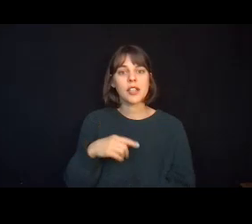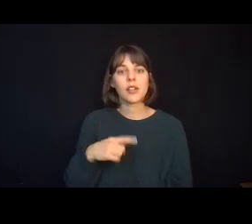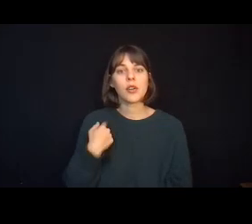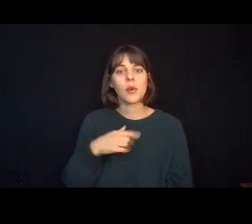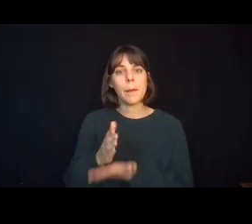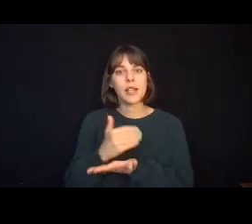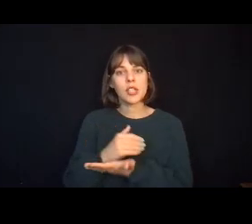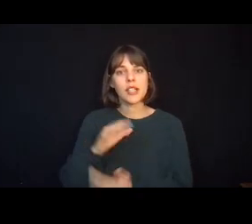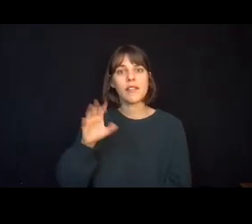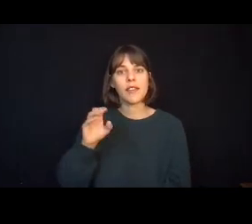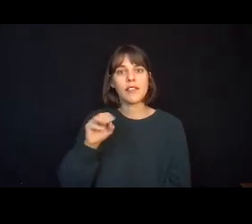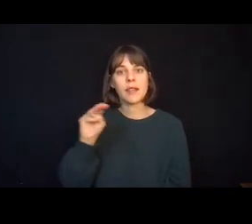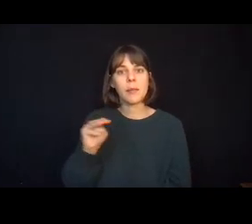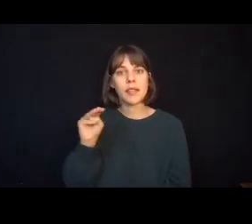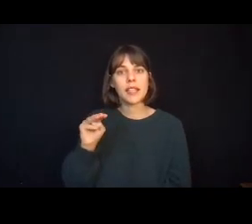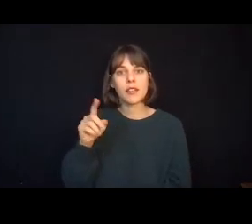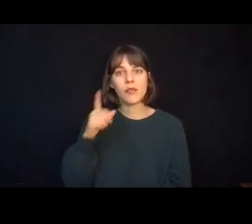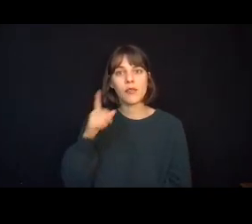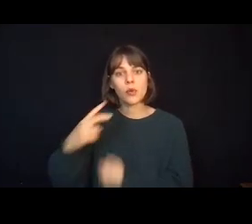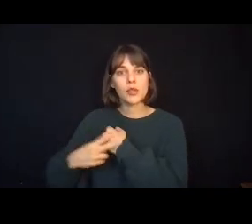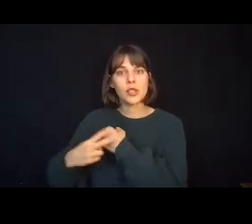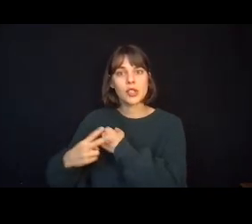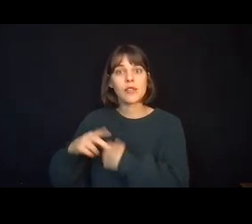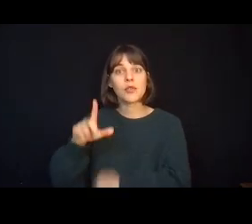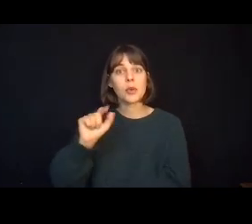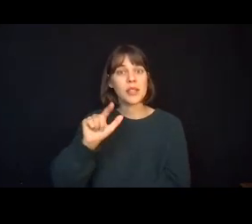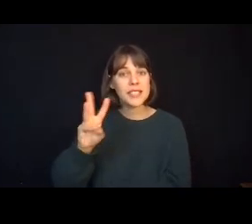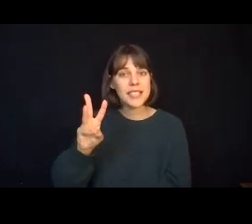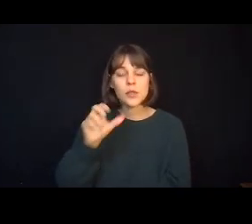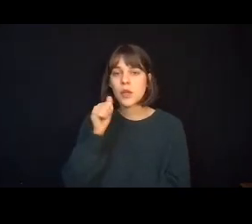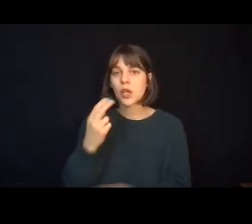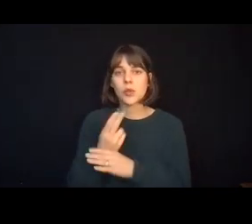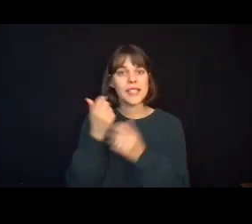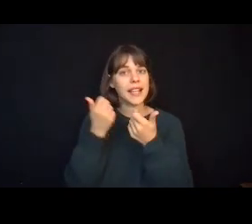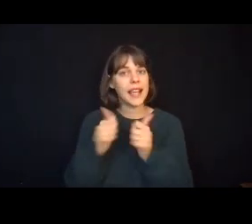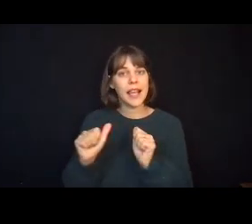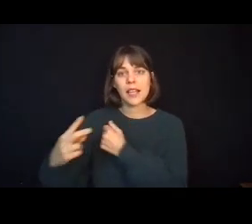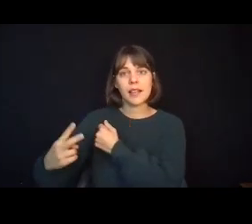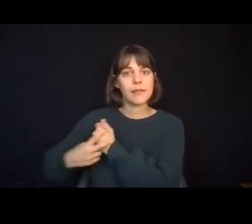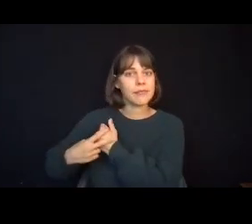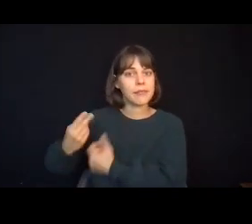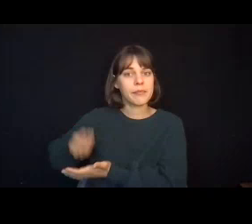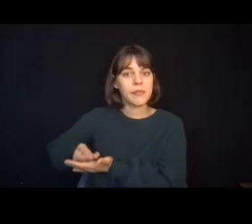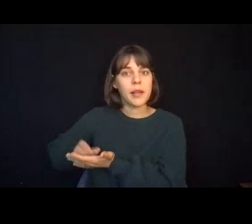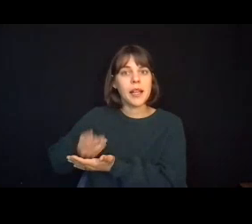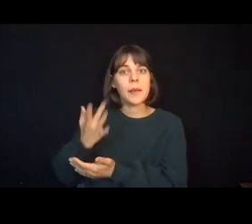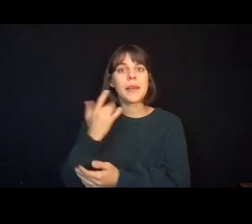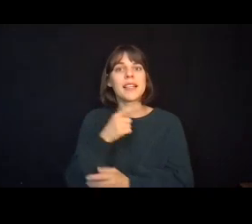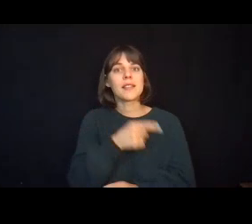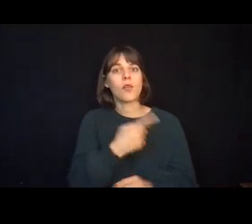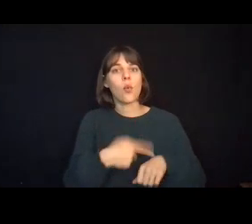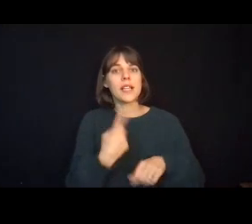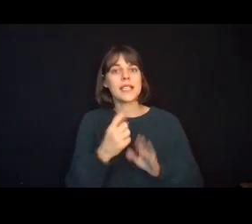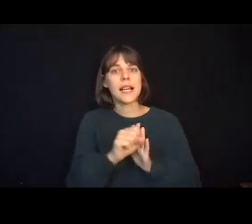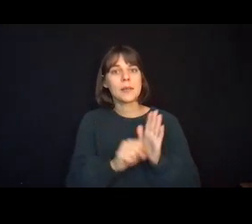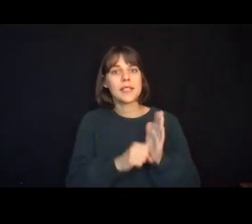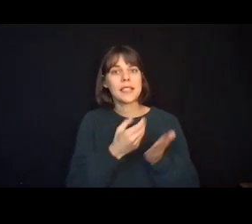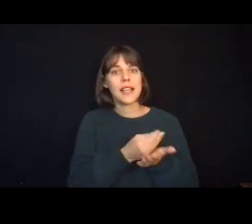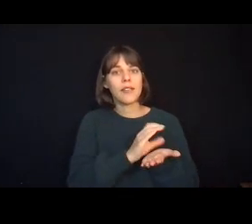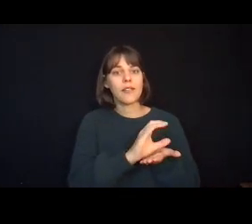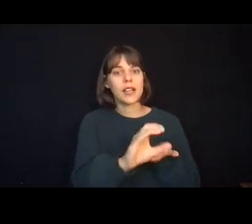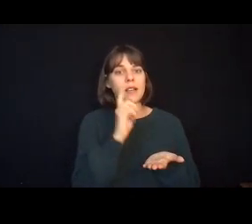million to use in reserves, and we are not using any reserves in fiscal year 2026 due to that one-time state capital amount of